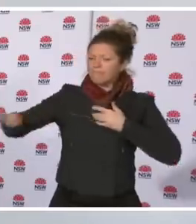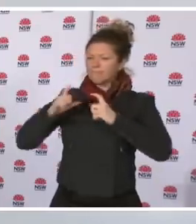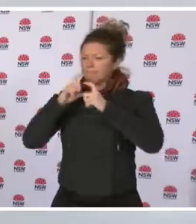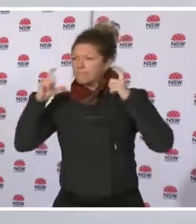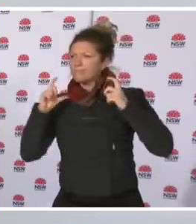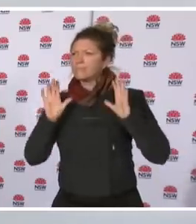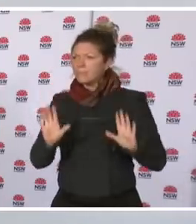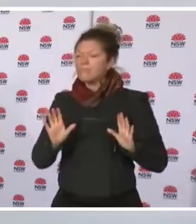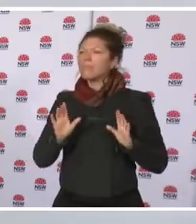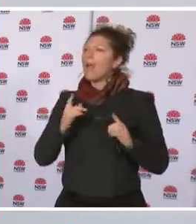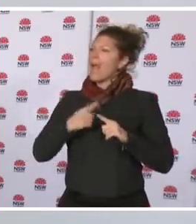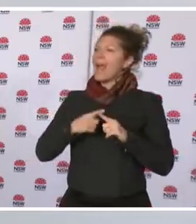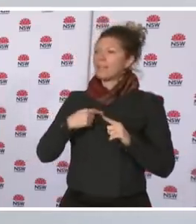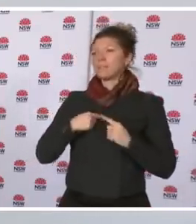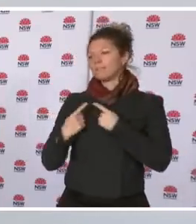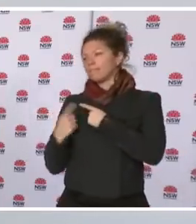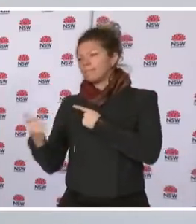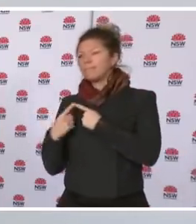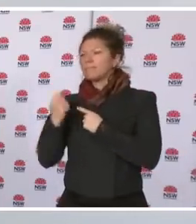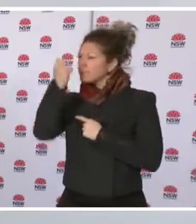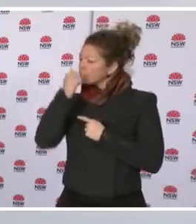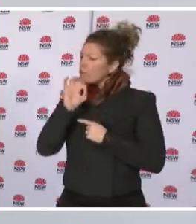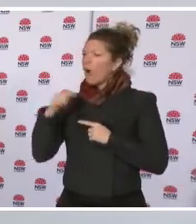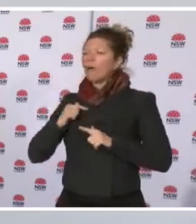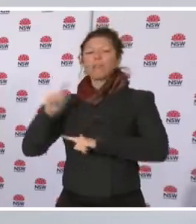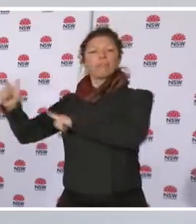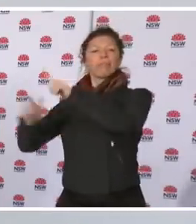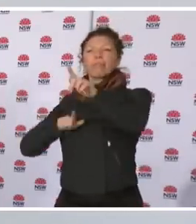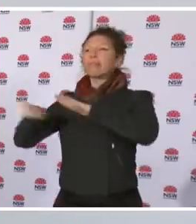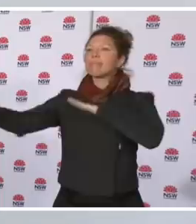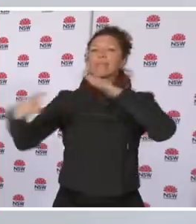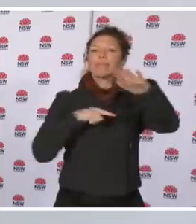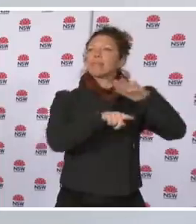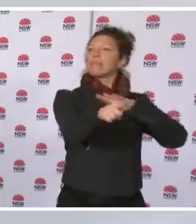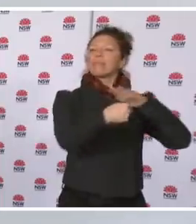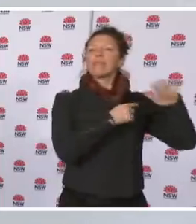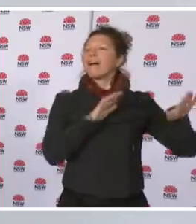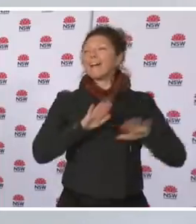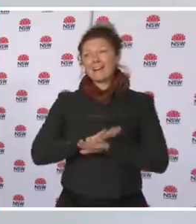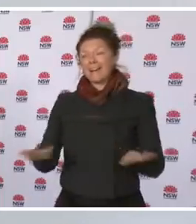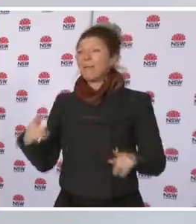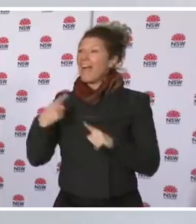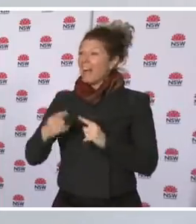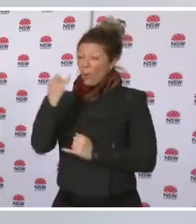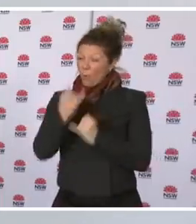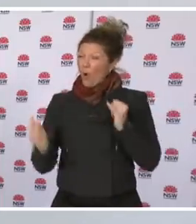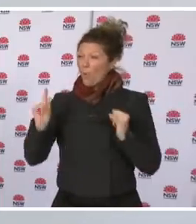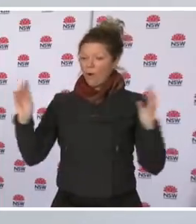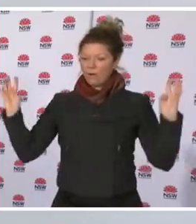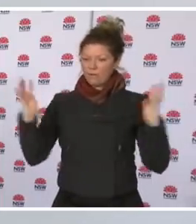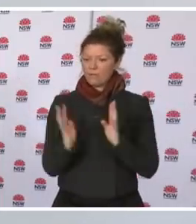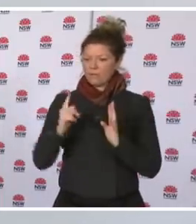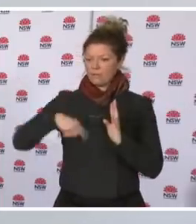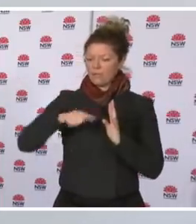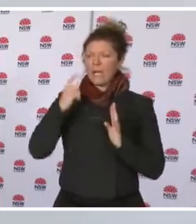about is reducing the opportunity of bringing people together, because that is ultimately how COVID is spread.